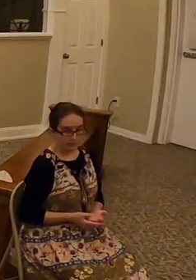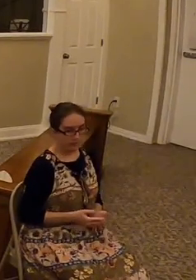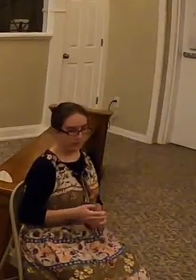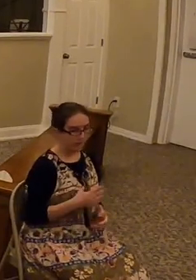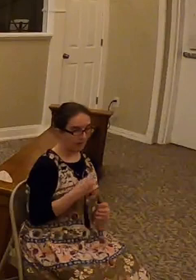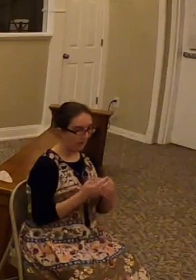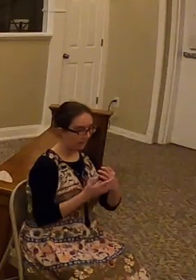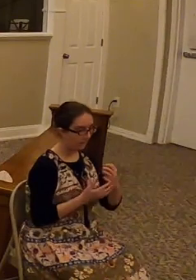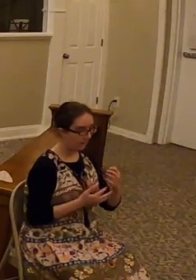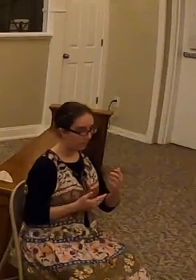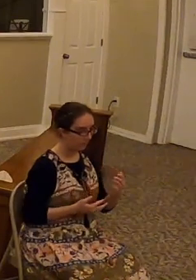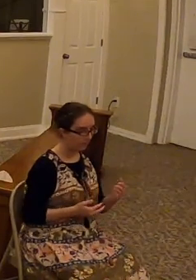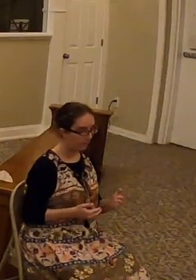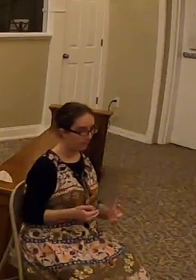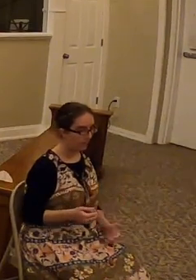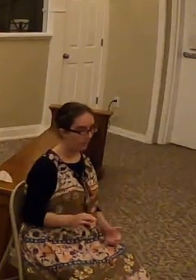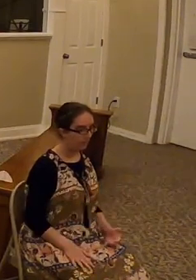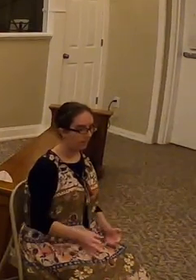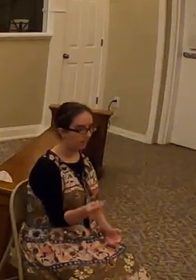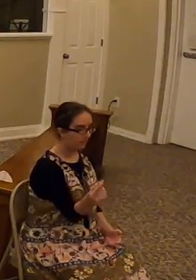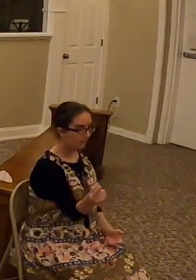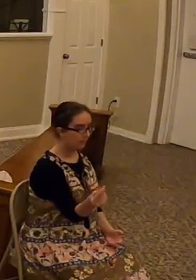He's like a bloodhound.